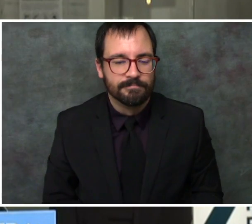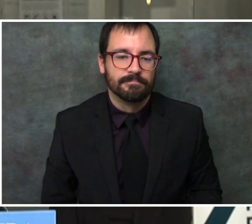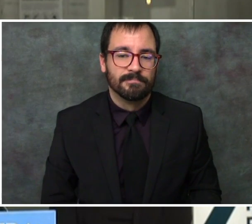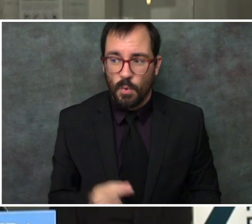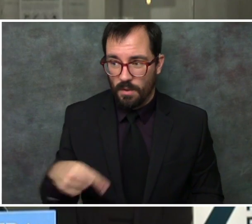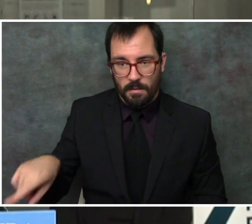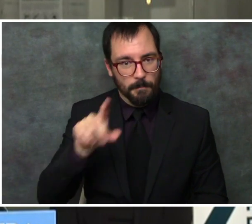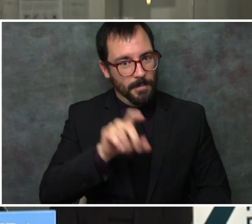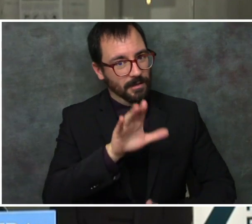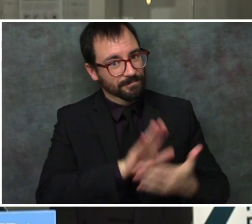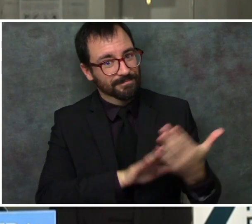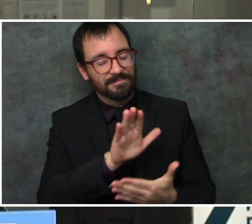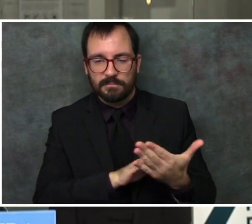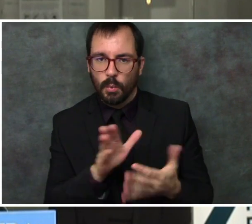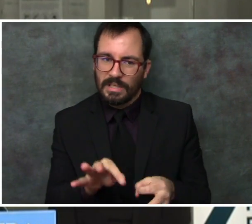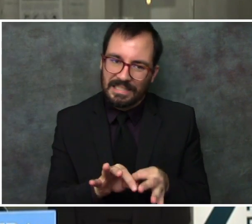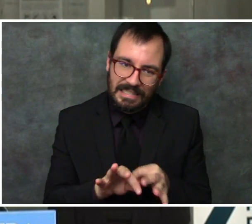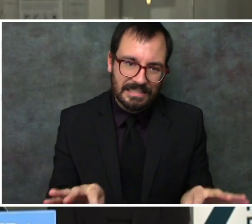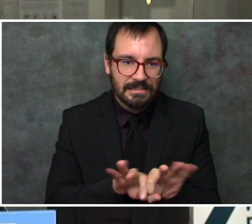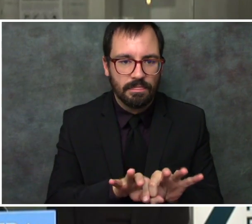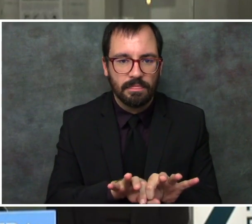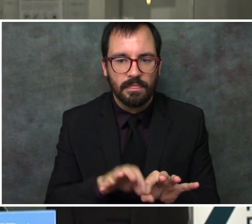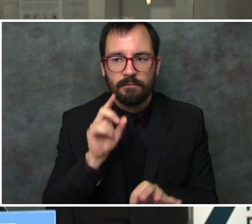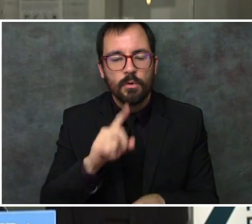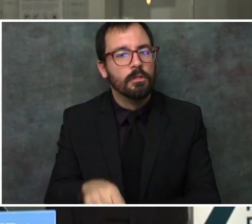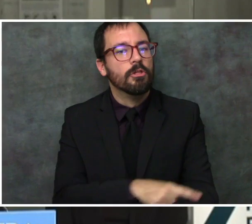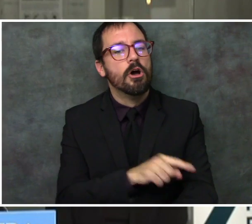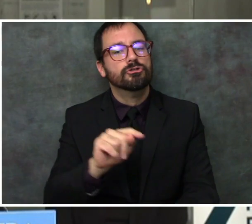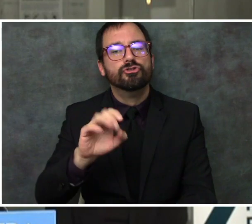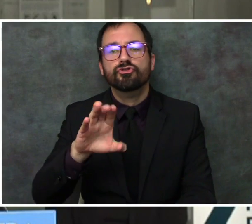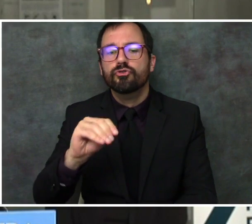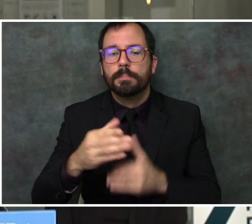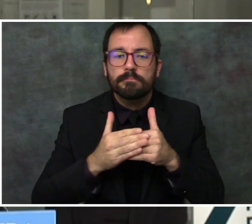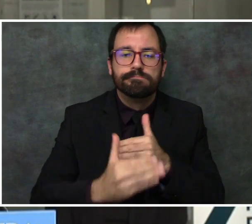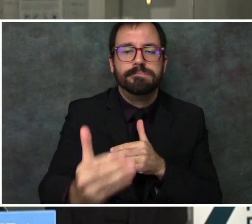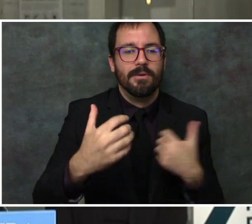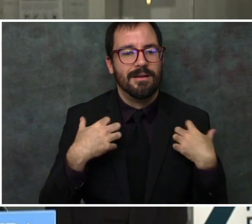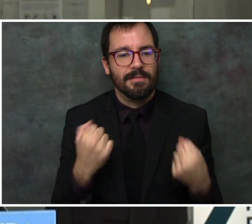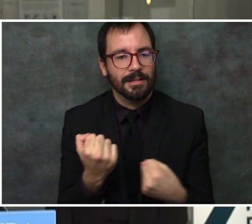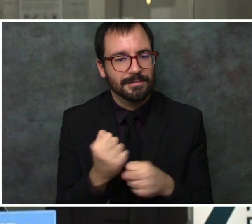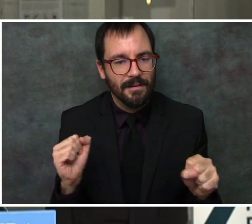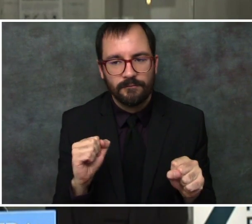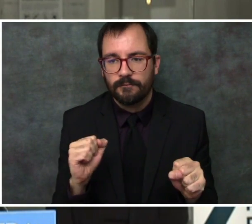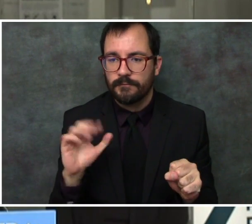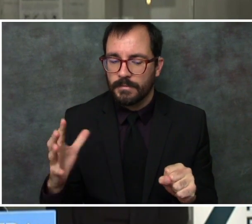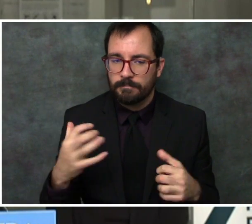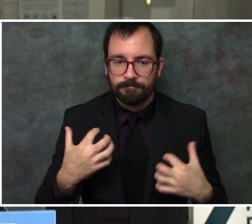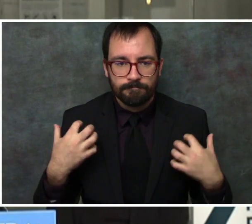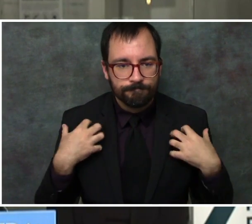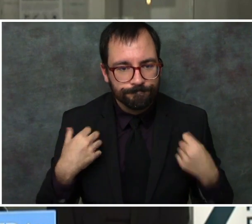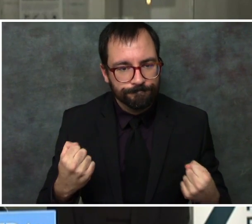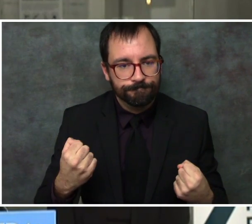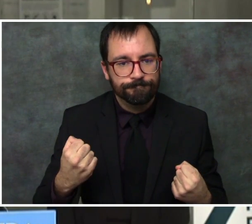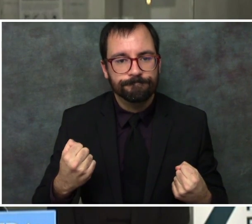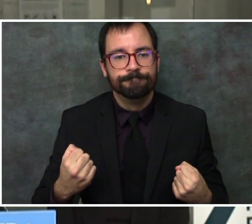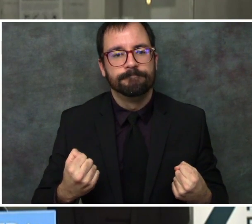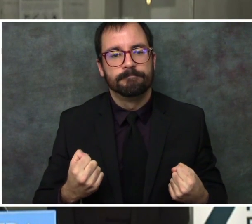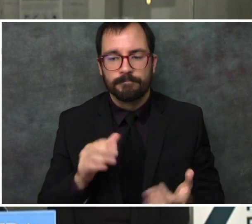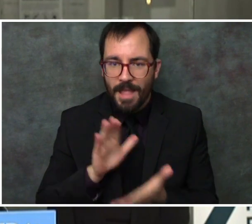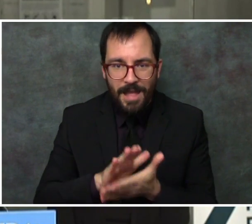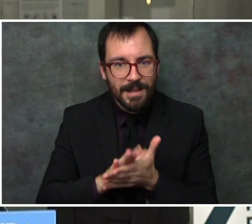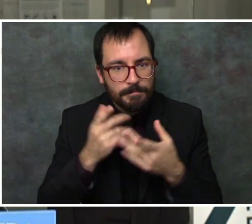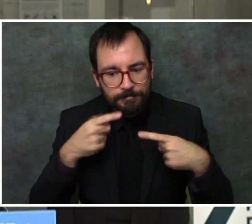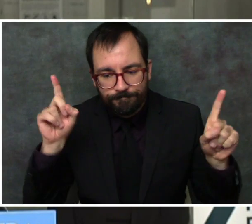health, safety, well-being, and academic achievement. I look forward to continuing to work in partnership with